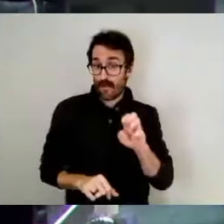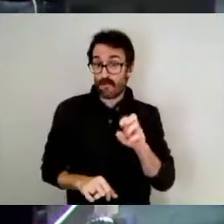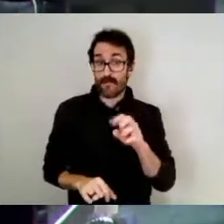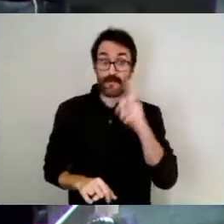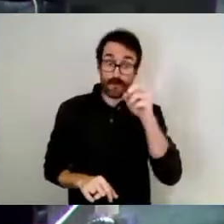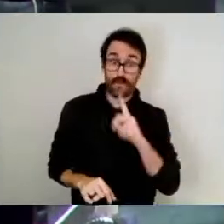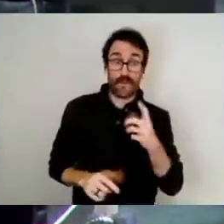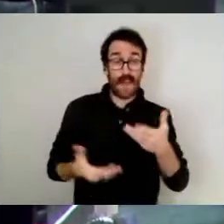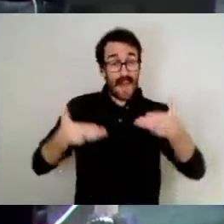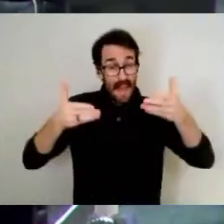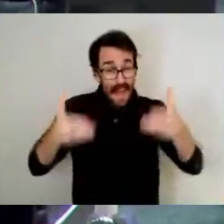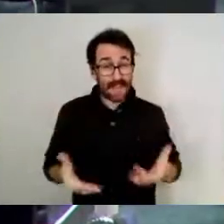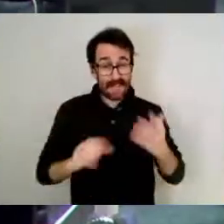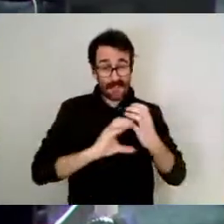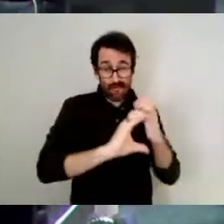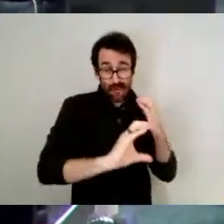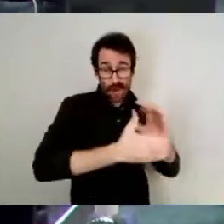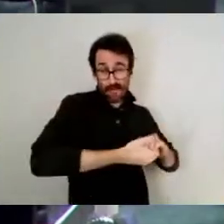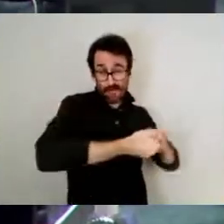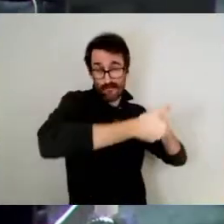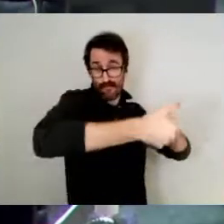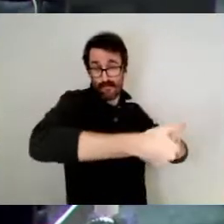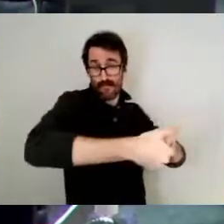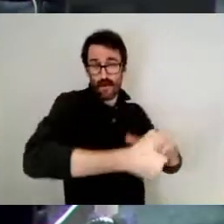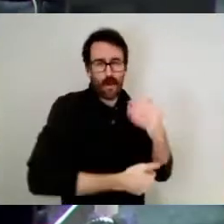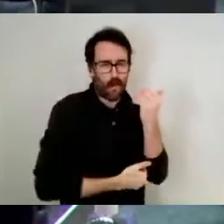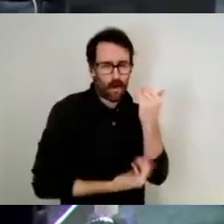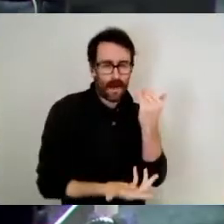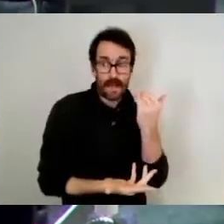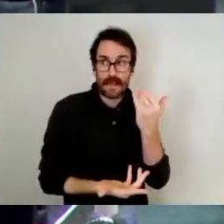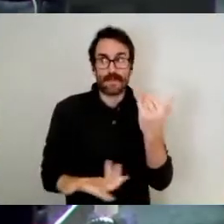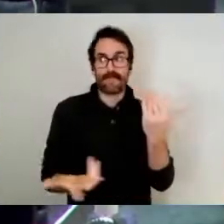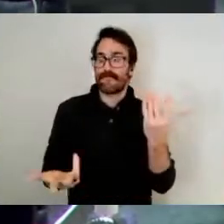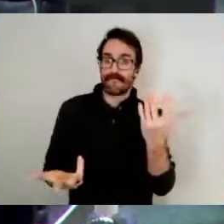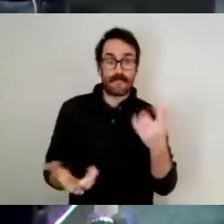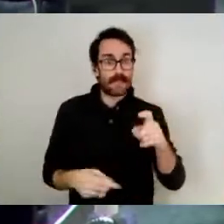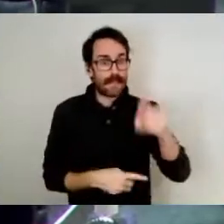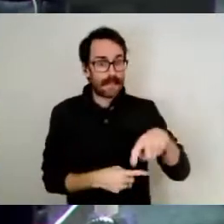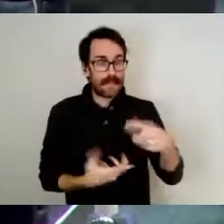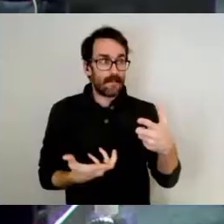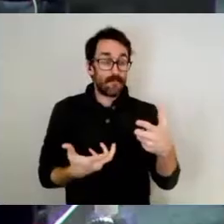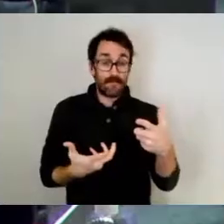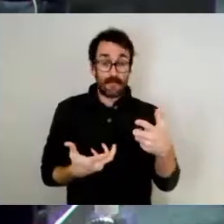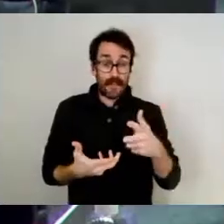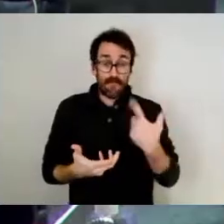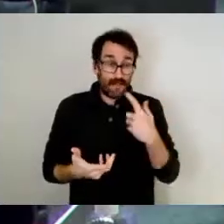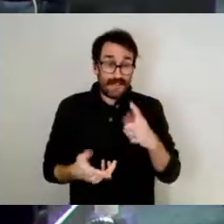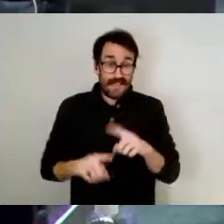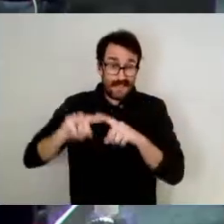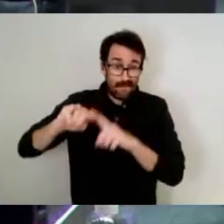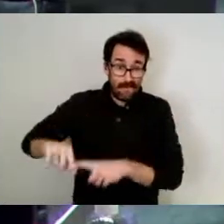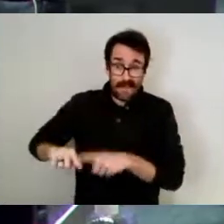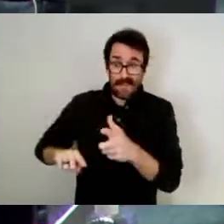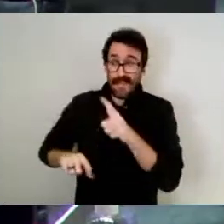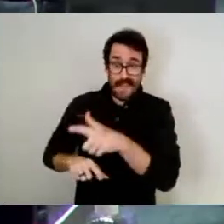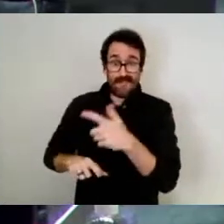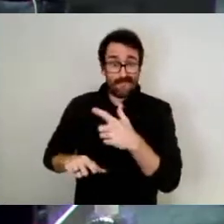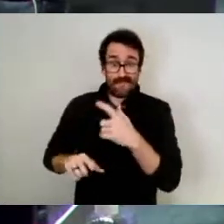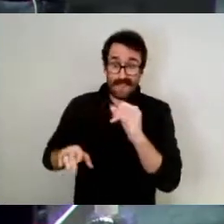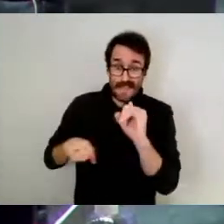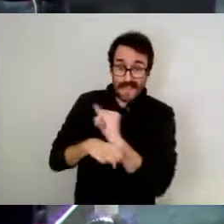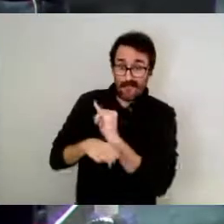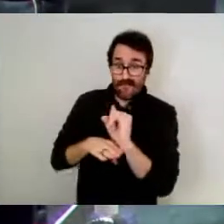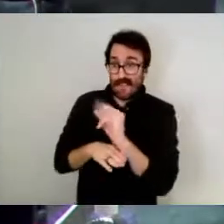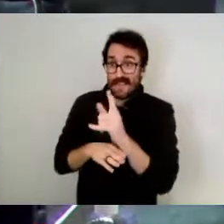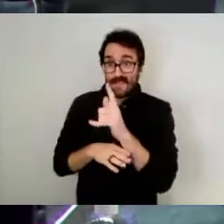truck work. They're still doing light tow work, obviously towing cars and all those things, but right now we're reviewing